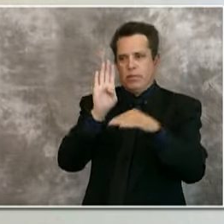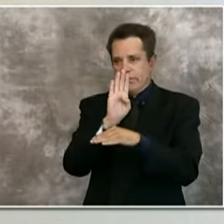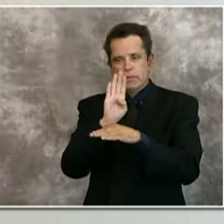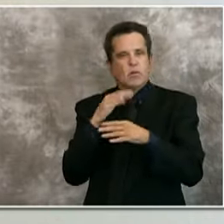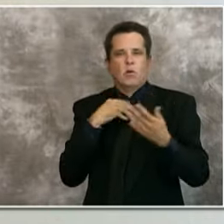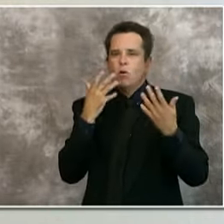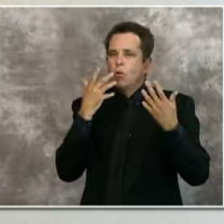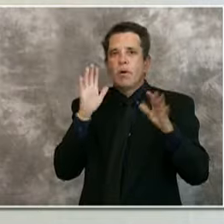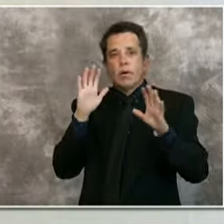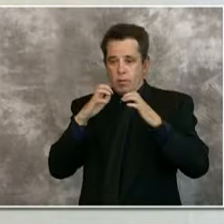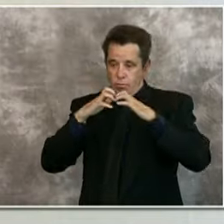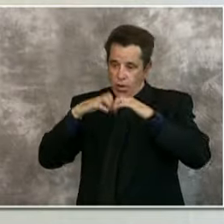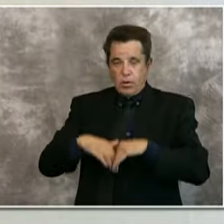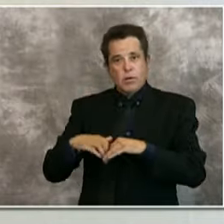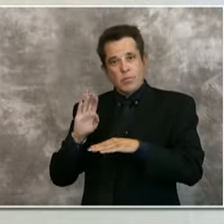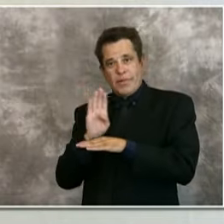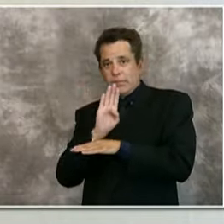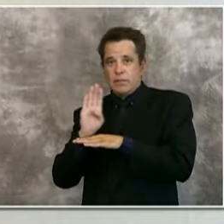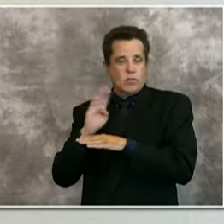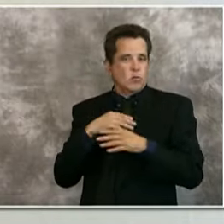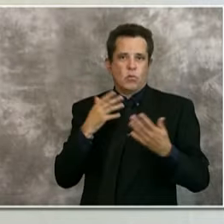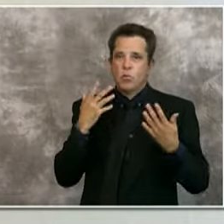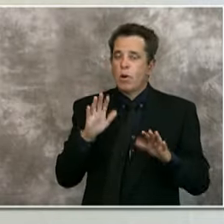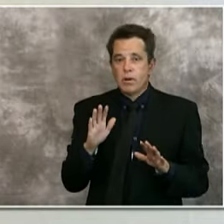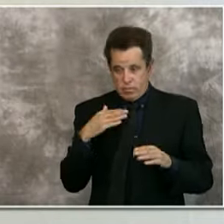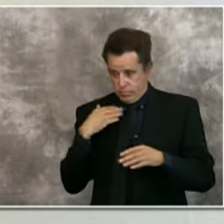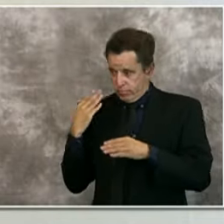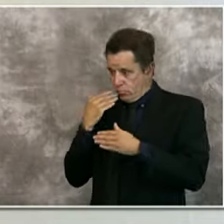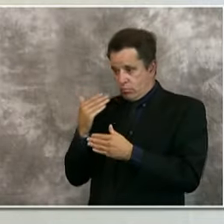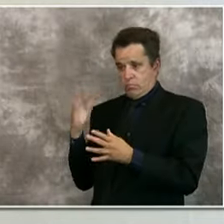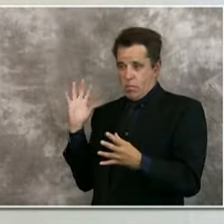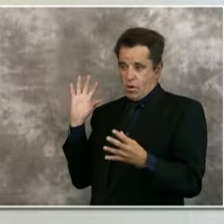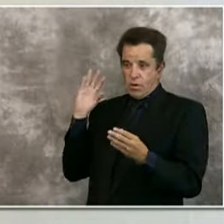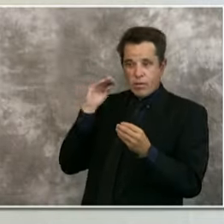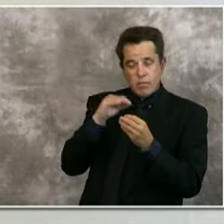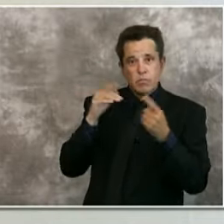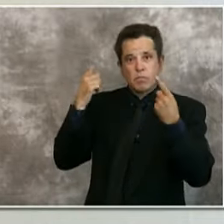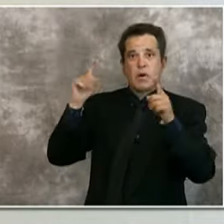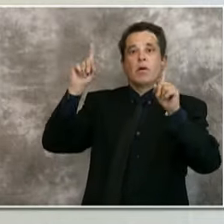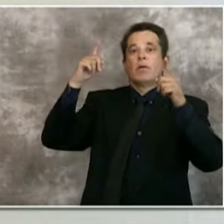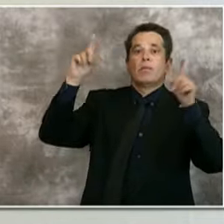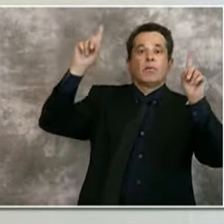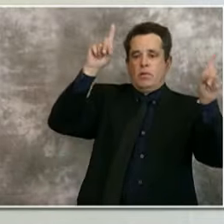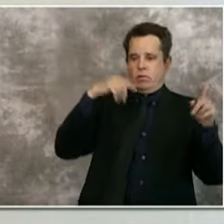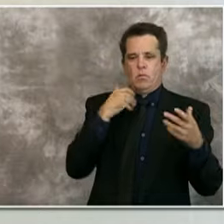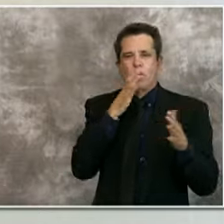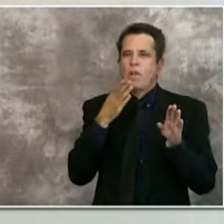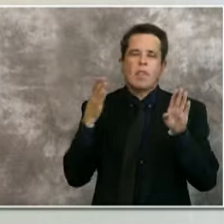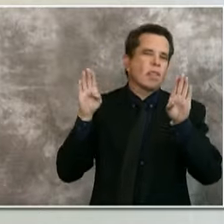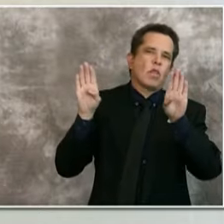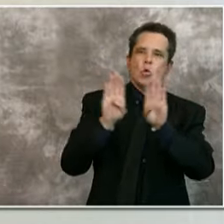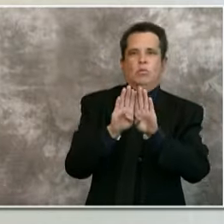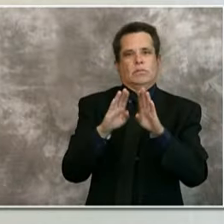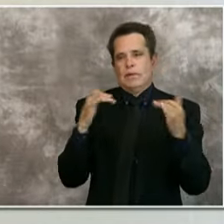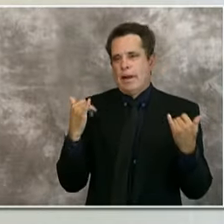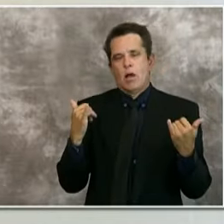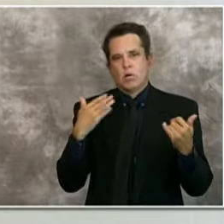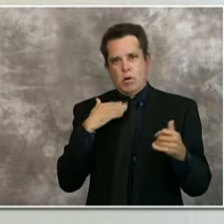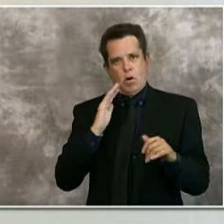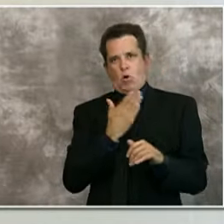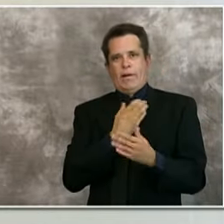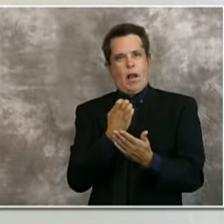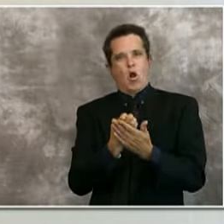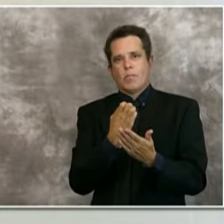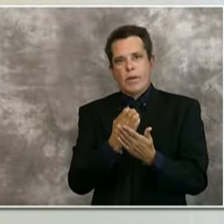situation where we throw away all of the tremendous progress that has been made. We don't want to be in a situation where we're having to close down industries or sections of our